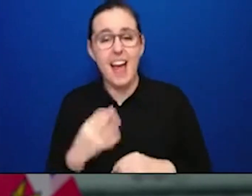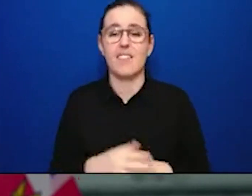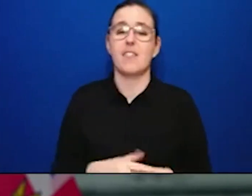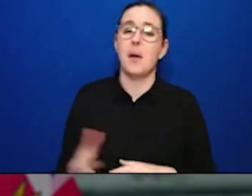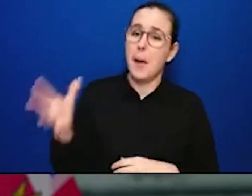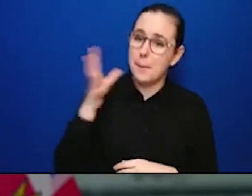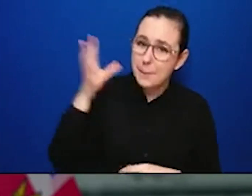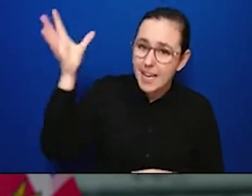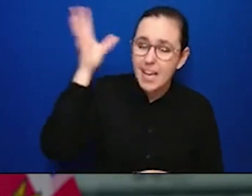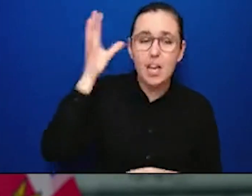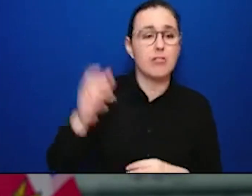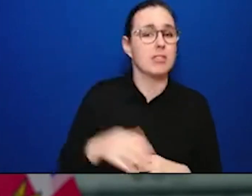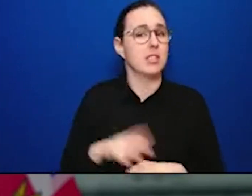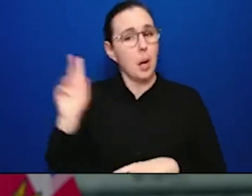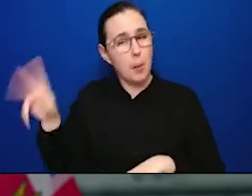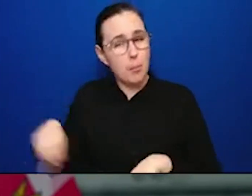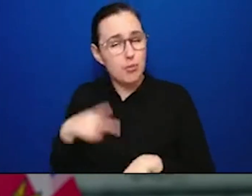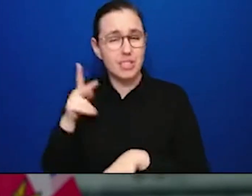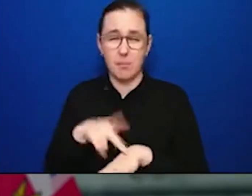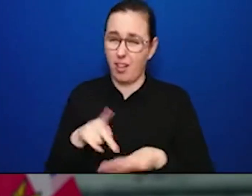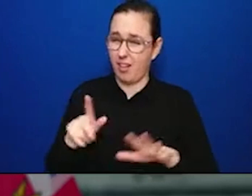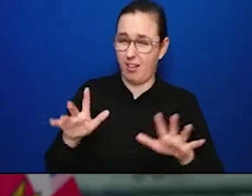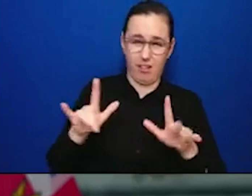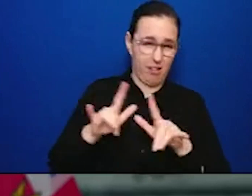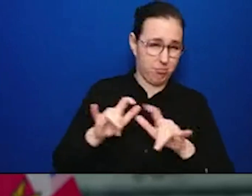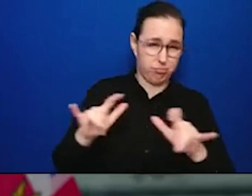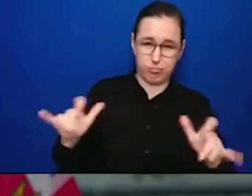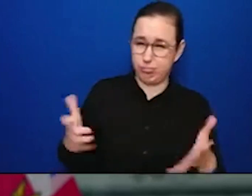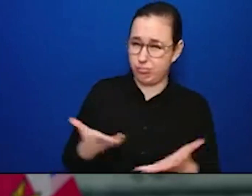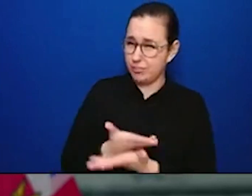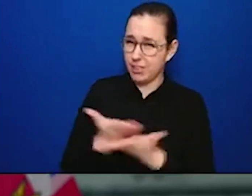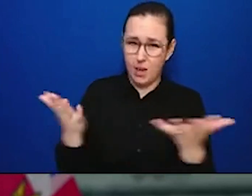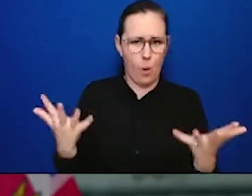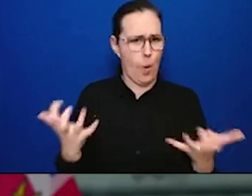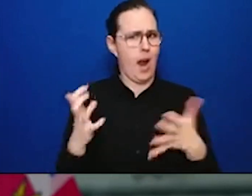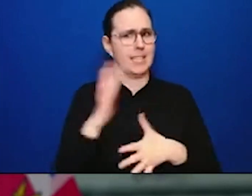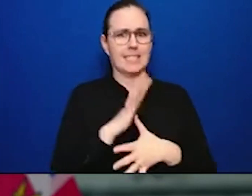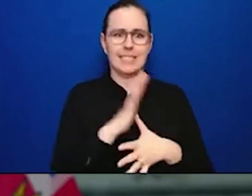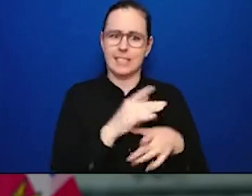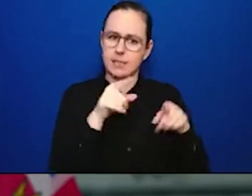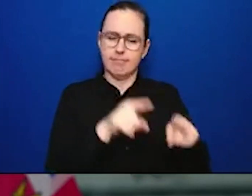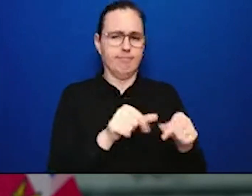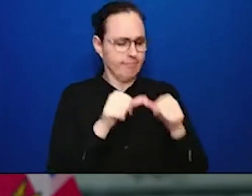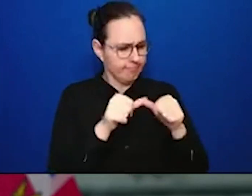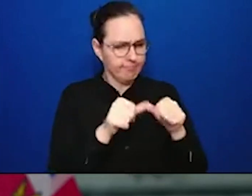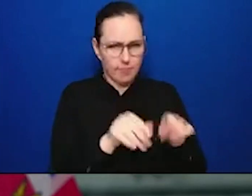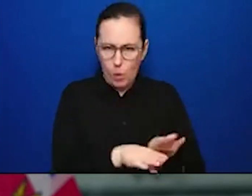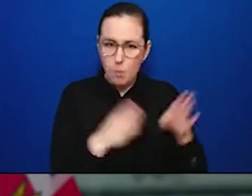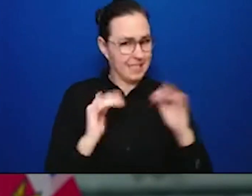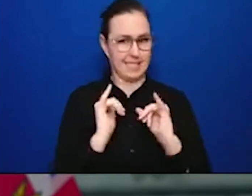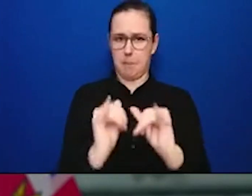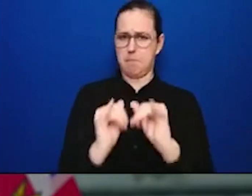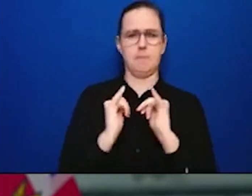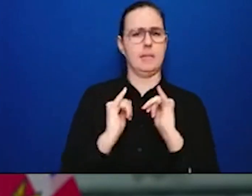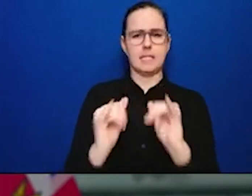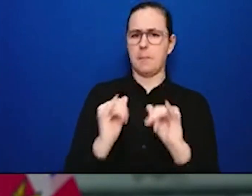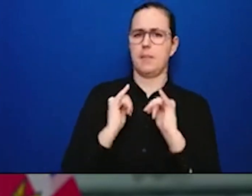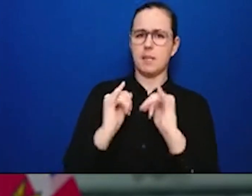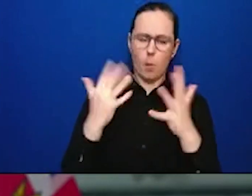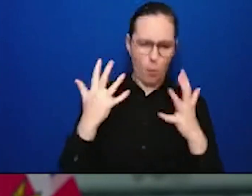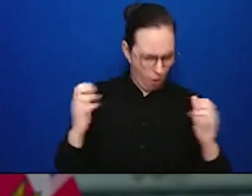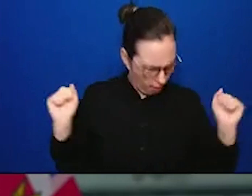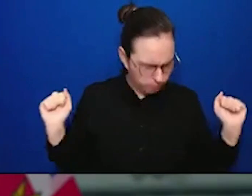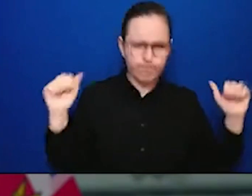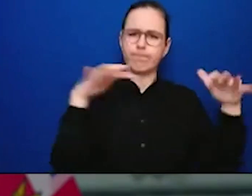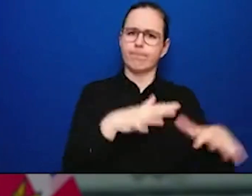staff across the province, and we're committed to making sure that we're getting children back as soon as possible and doing our best for our